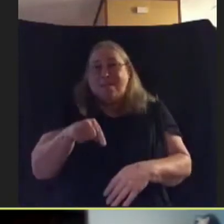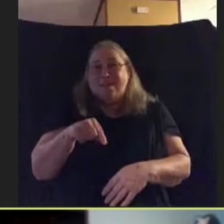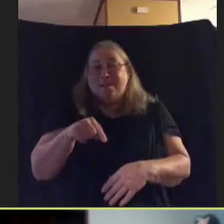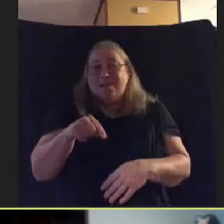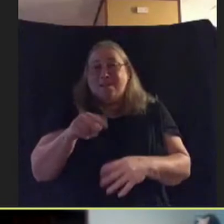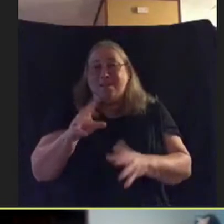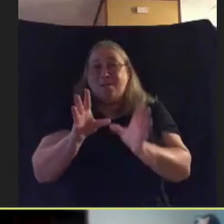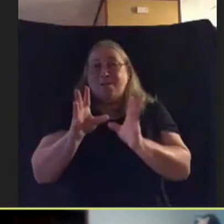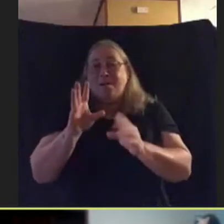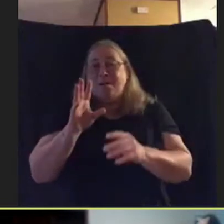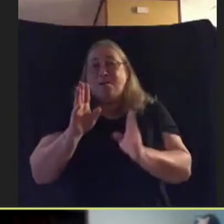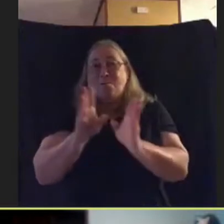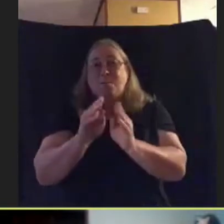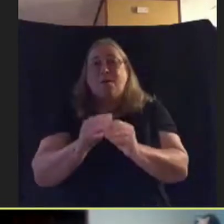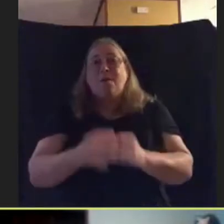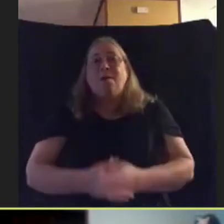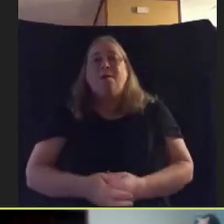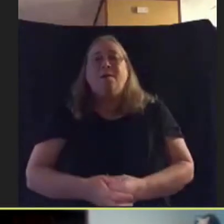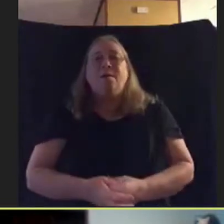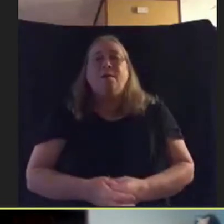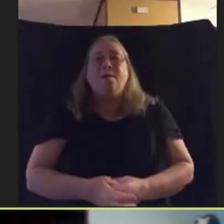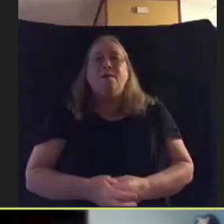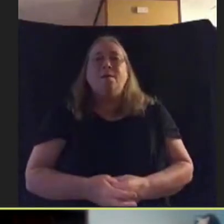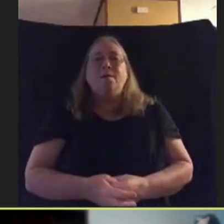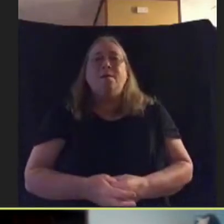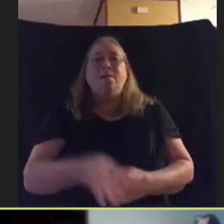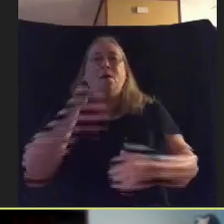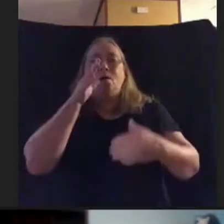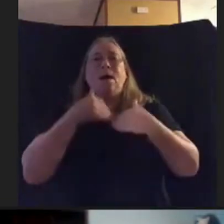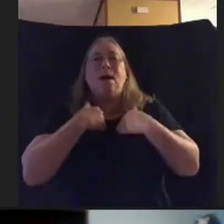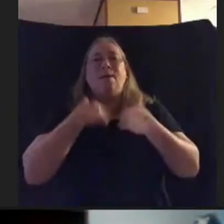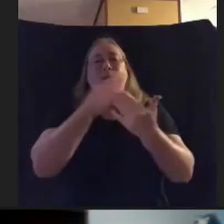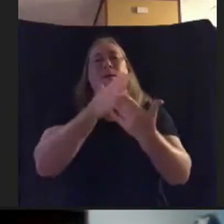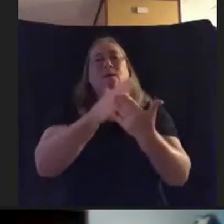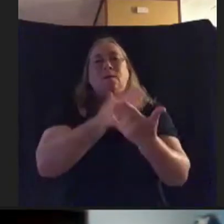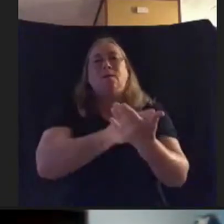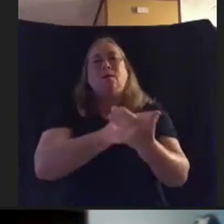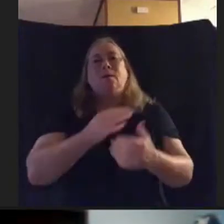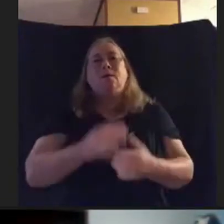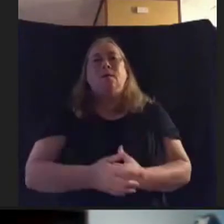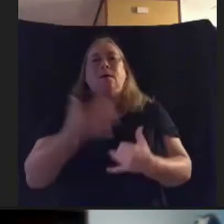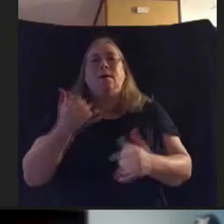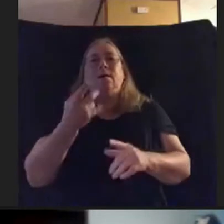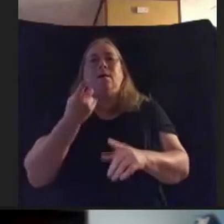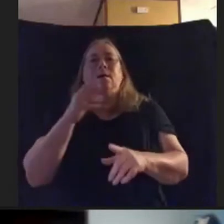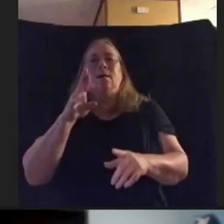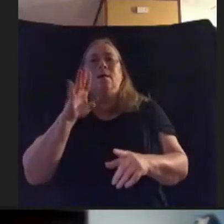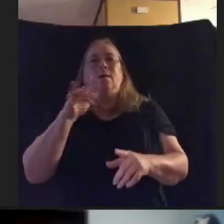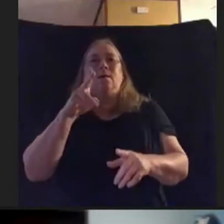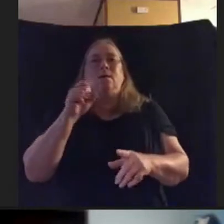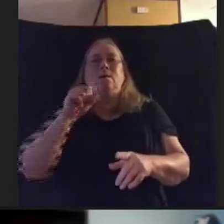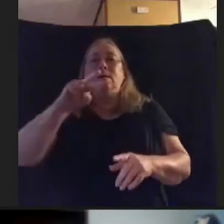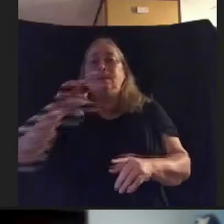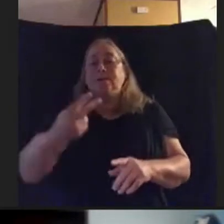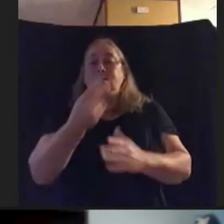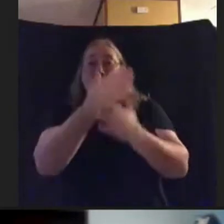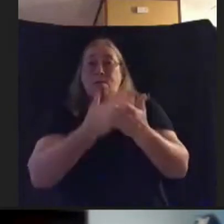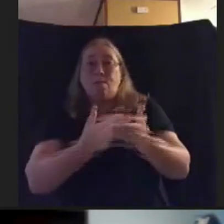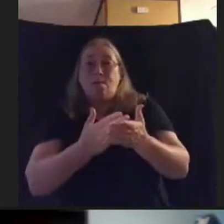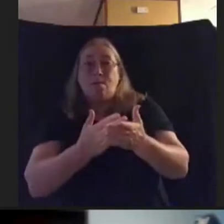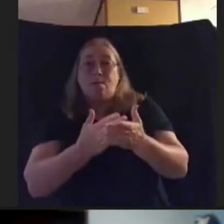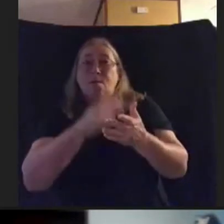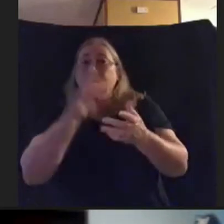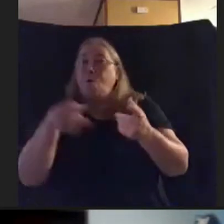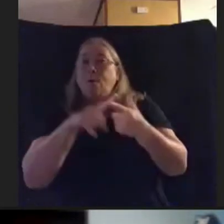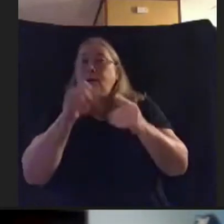going to be pretty soon that we'll have a list up. And Dr. Byers, the second part of that conversation, and when is the state